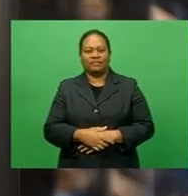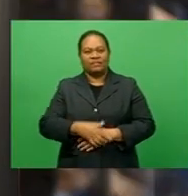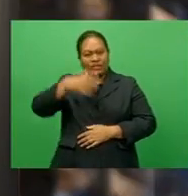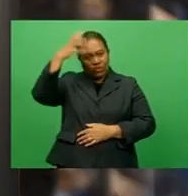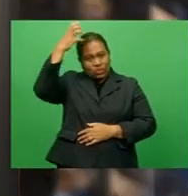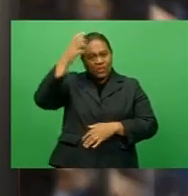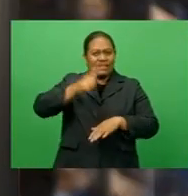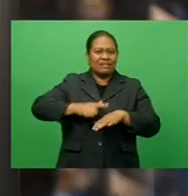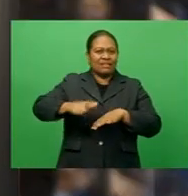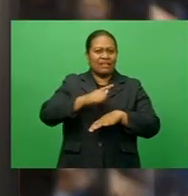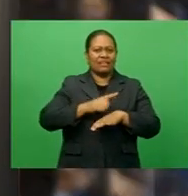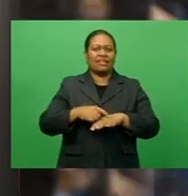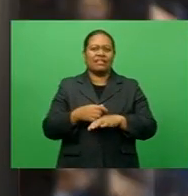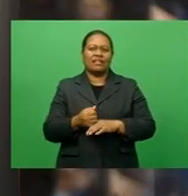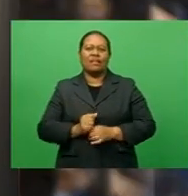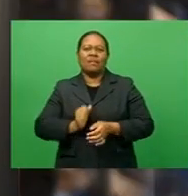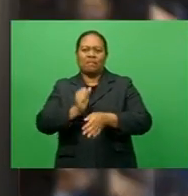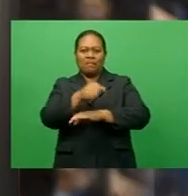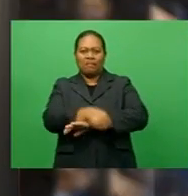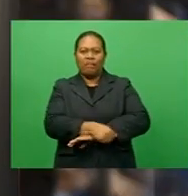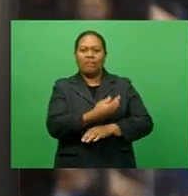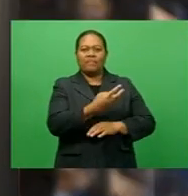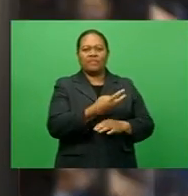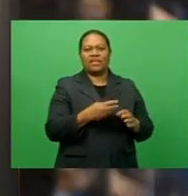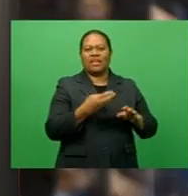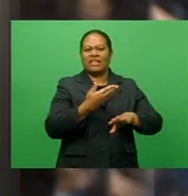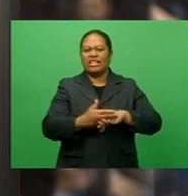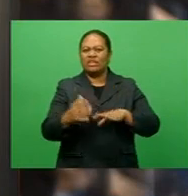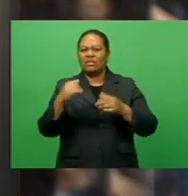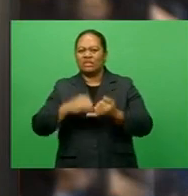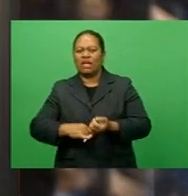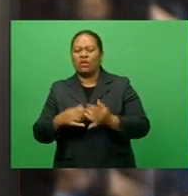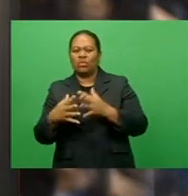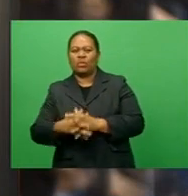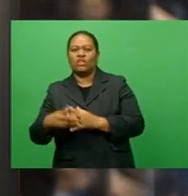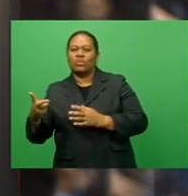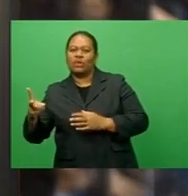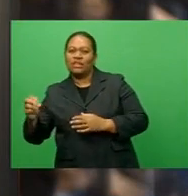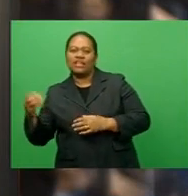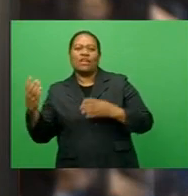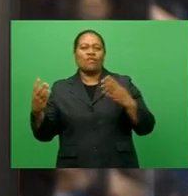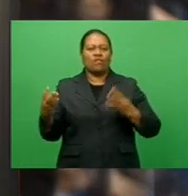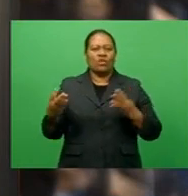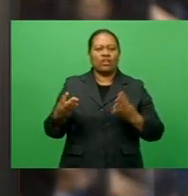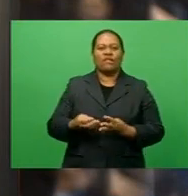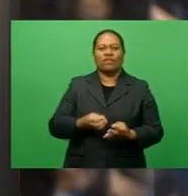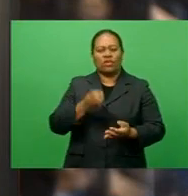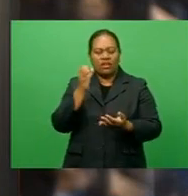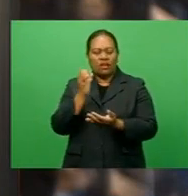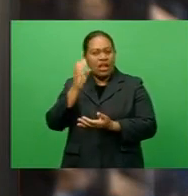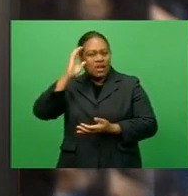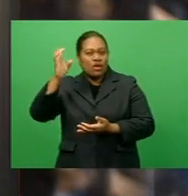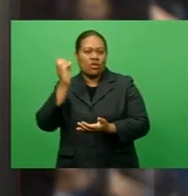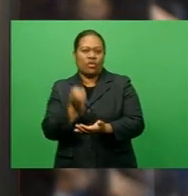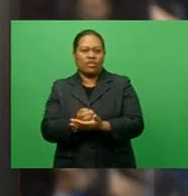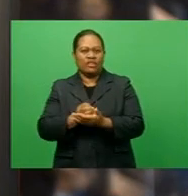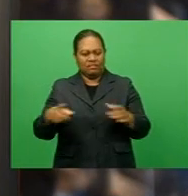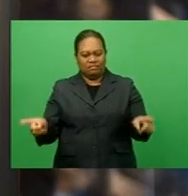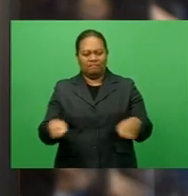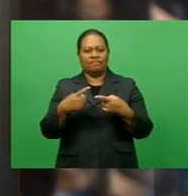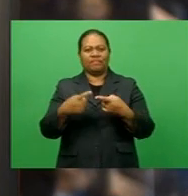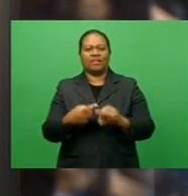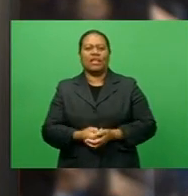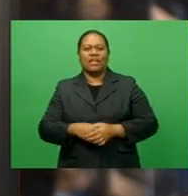Queensland stunned New South Wales 20-14 last night to clinch the State of Origin series. The Maroons last won the title